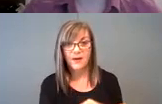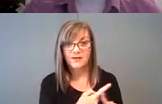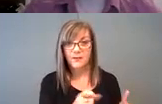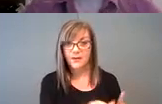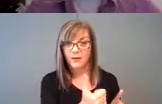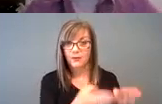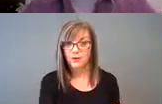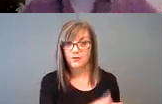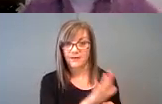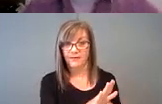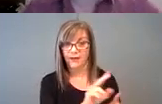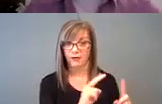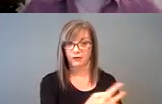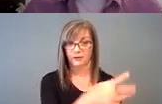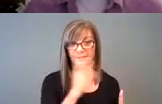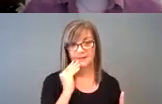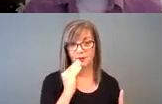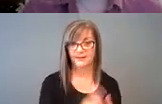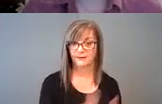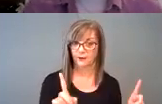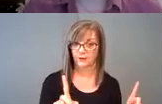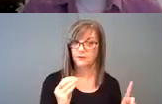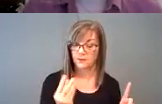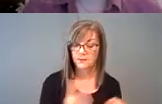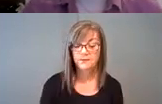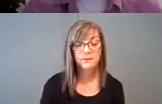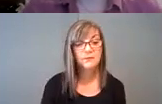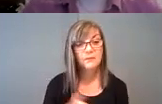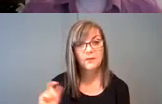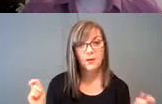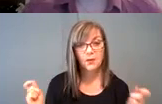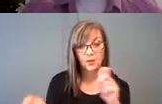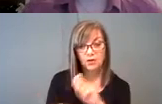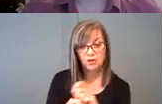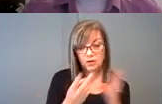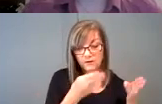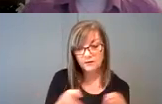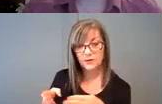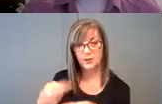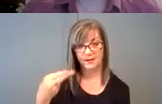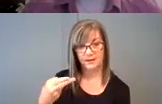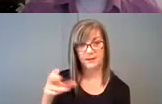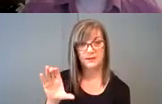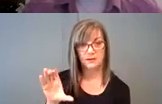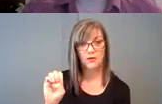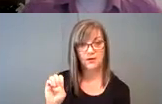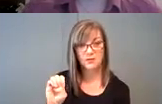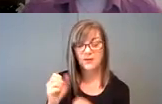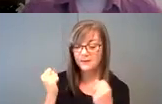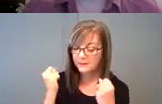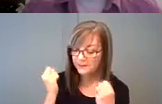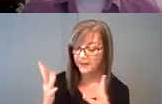also. And when we're making the shift to healing-centered engagement, there's a lot of different elements that could be part of